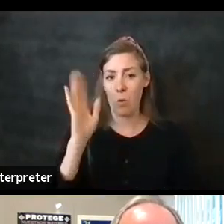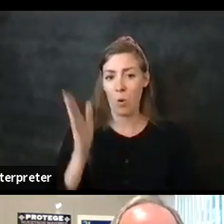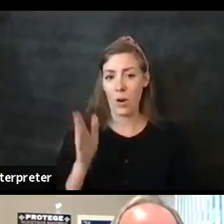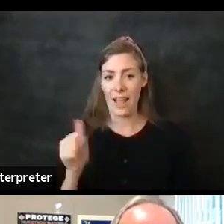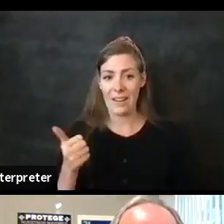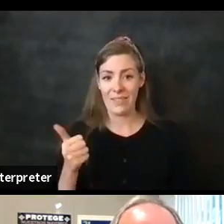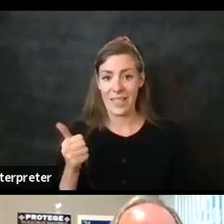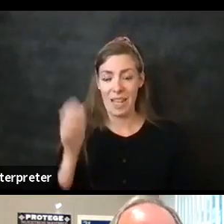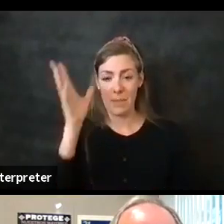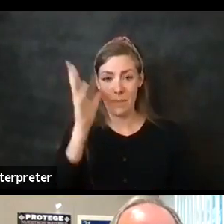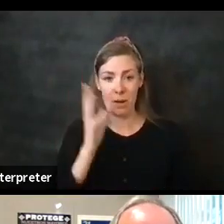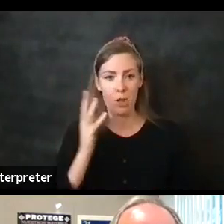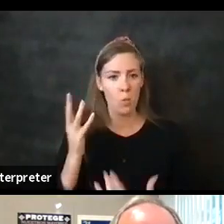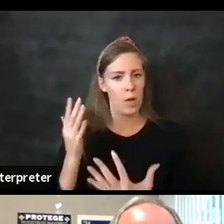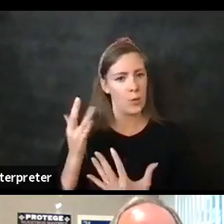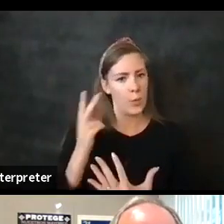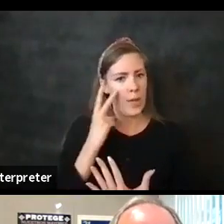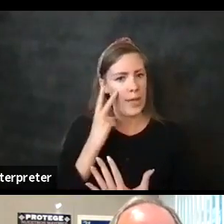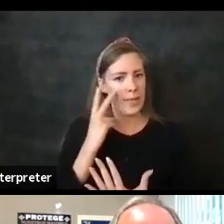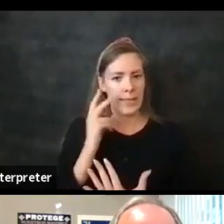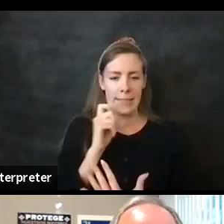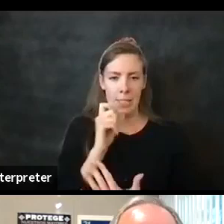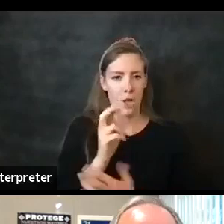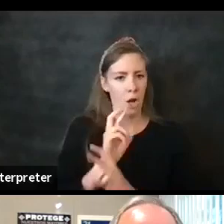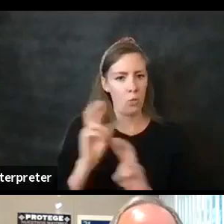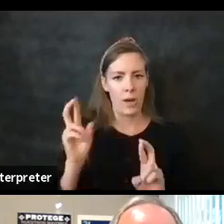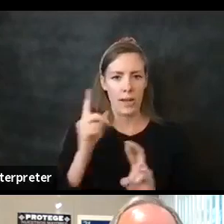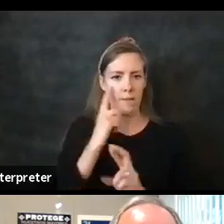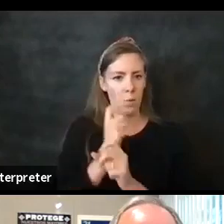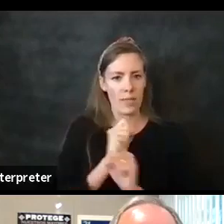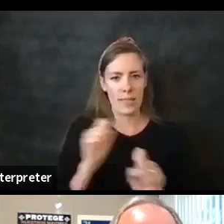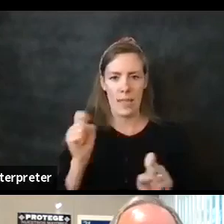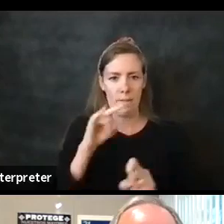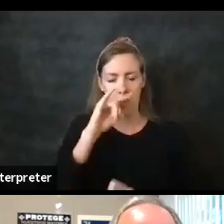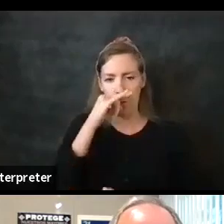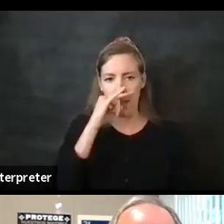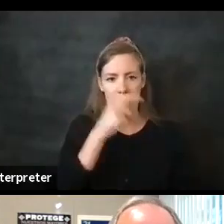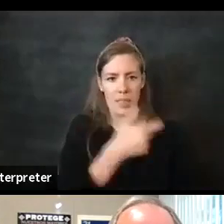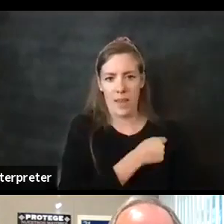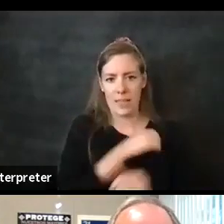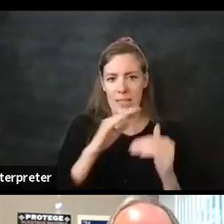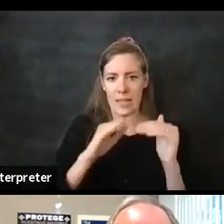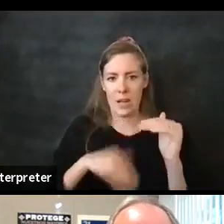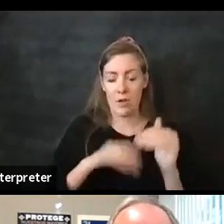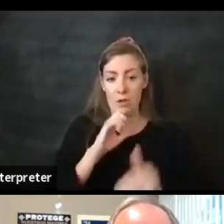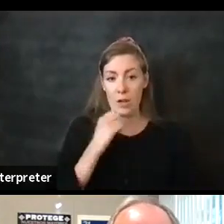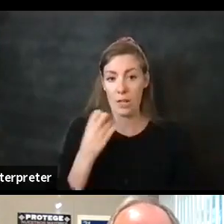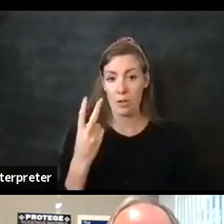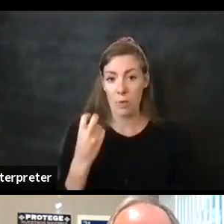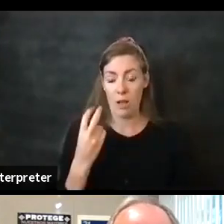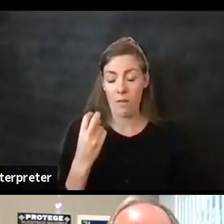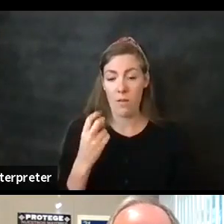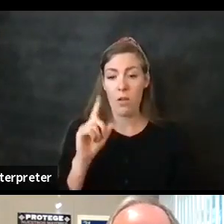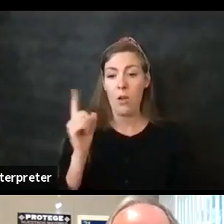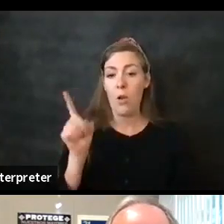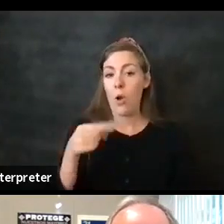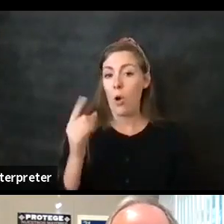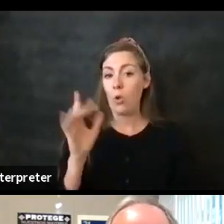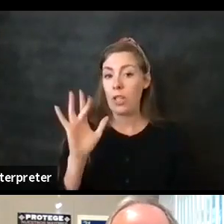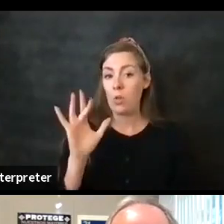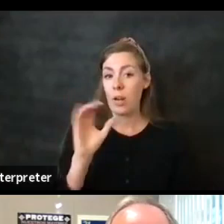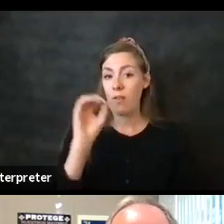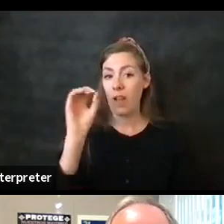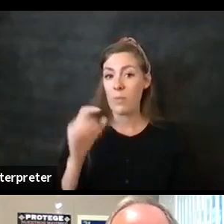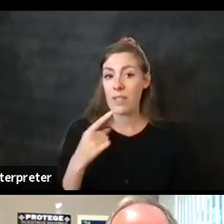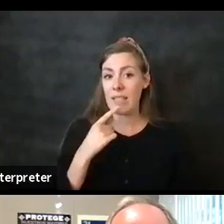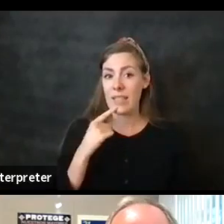and see approach to getting kids under 12, their kids under 12 vaccinated, and only 25% say they would do it